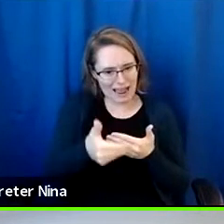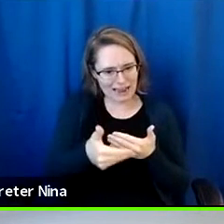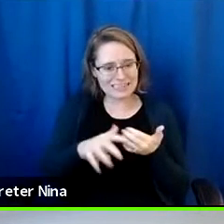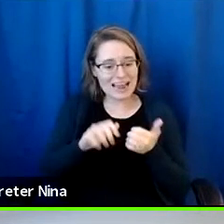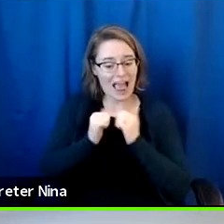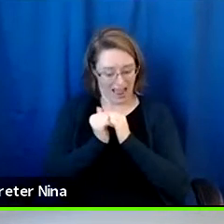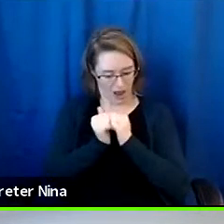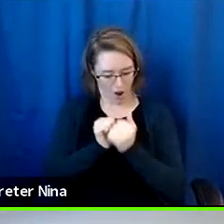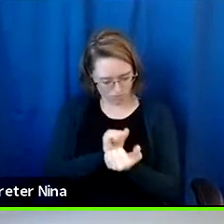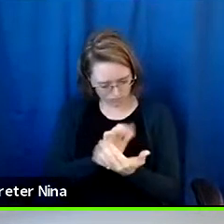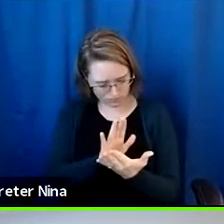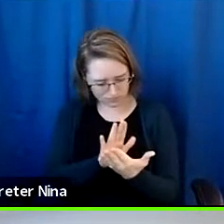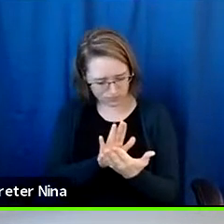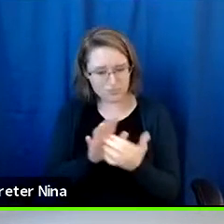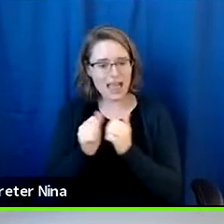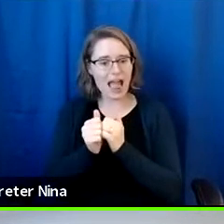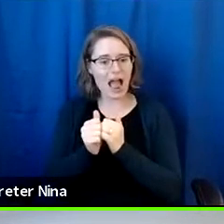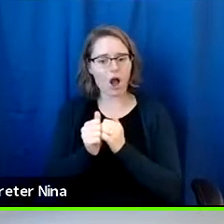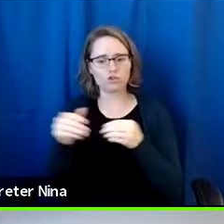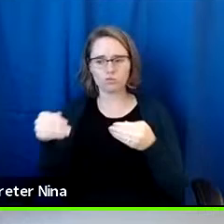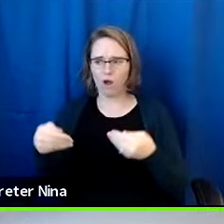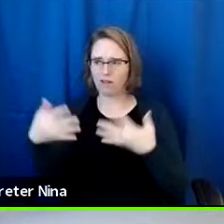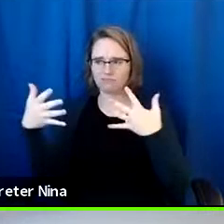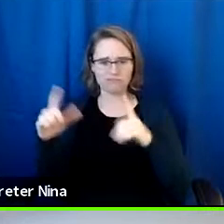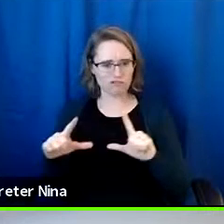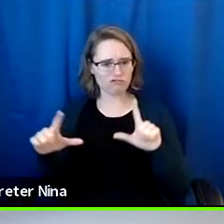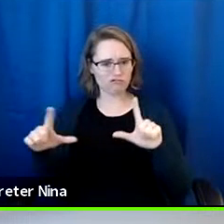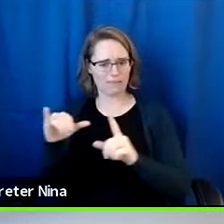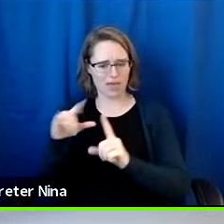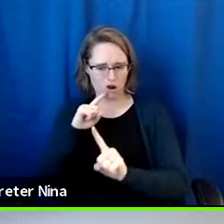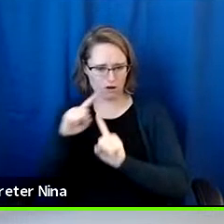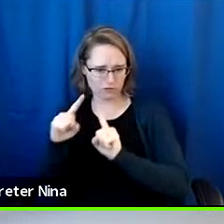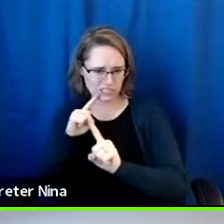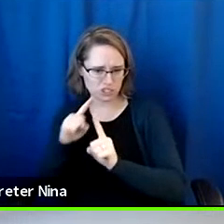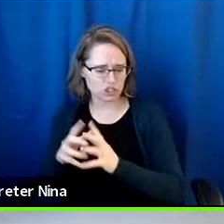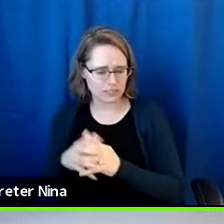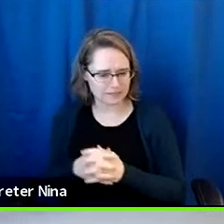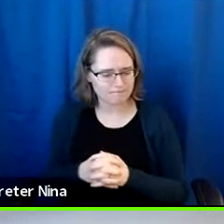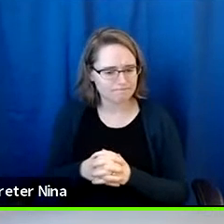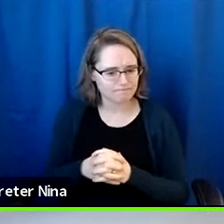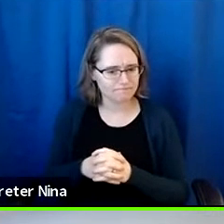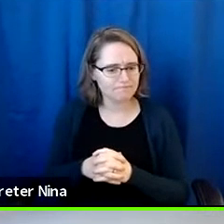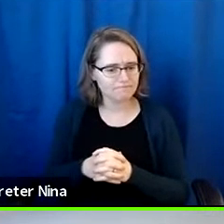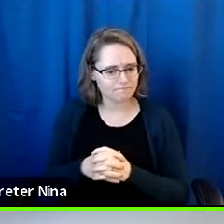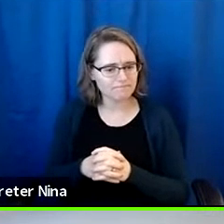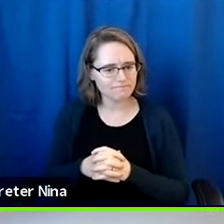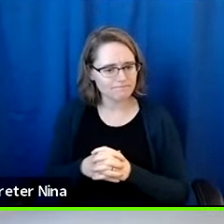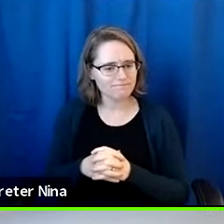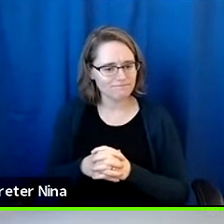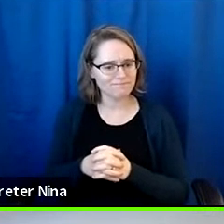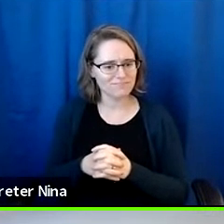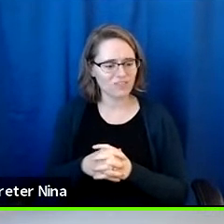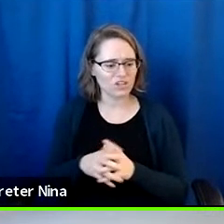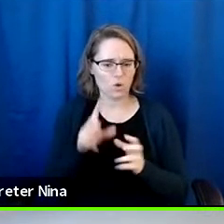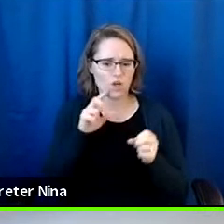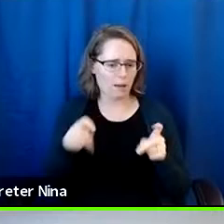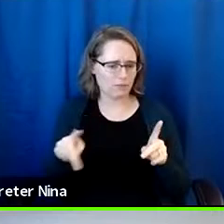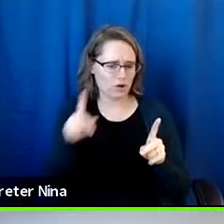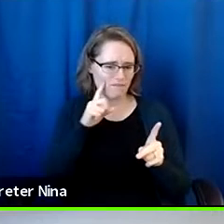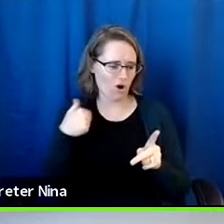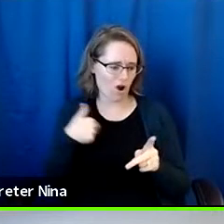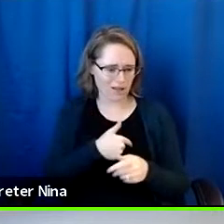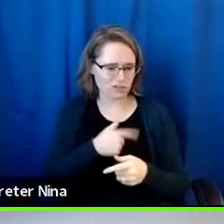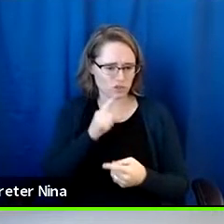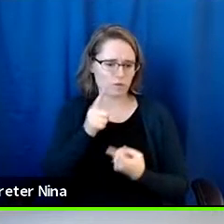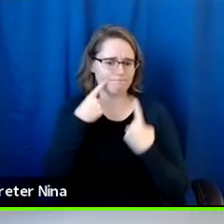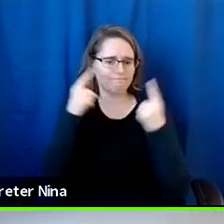it? And how am I going to frame the conversation so that there's the opportunity for all of us to be successful.